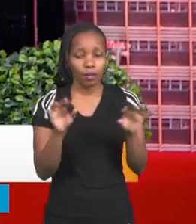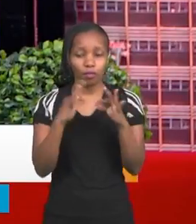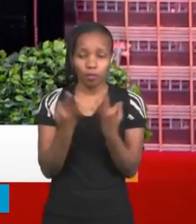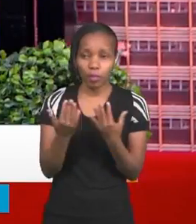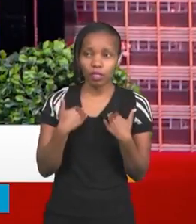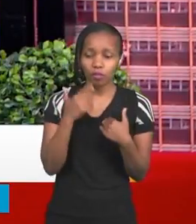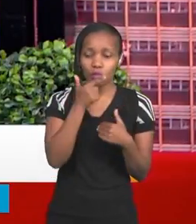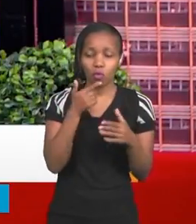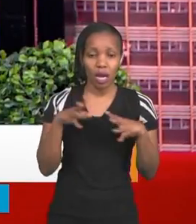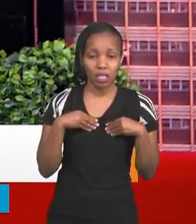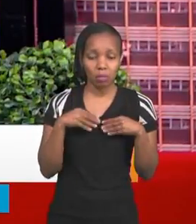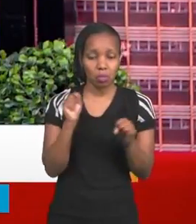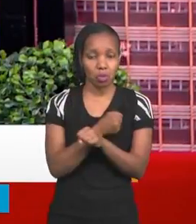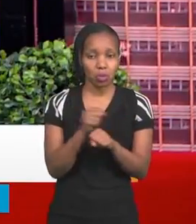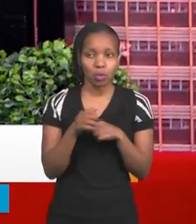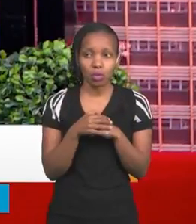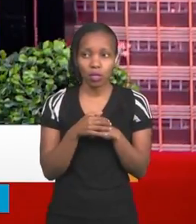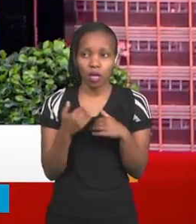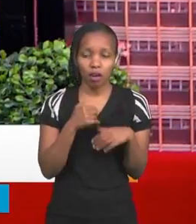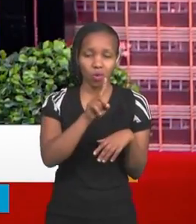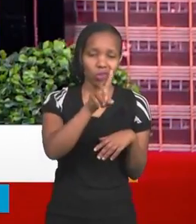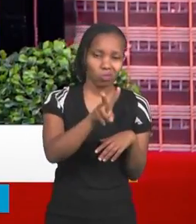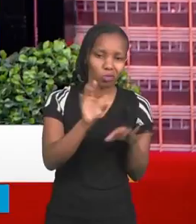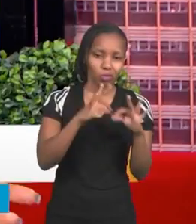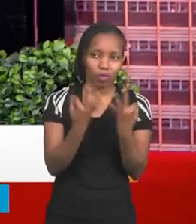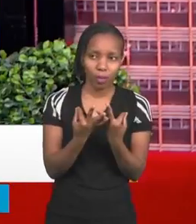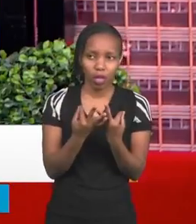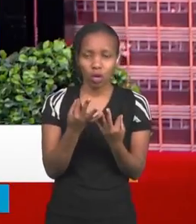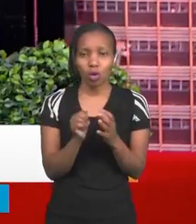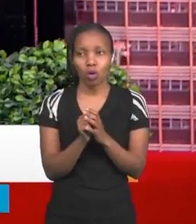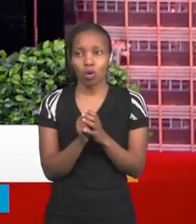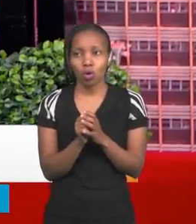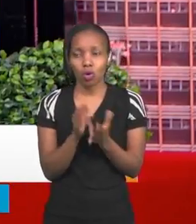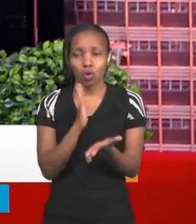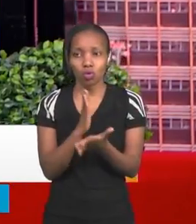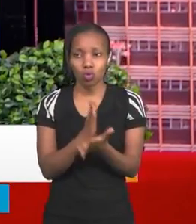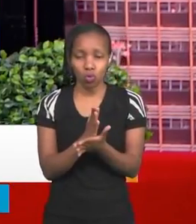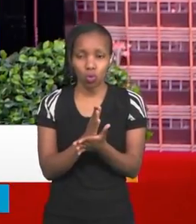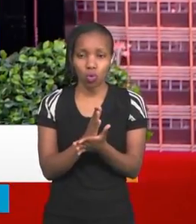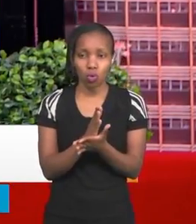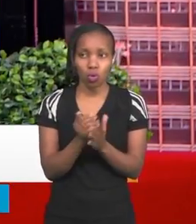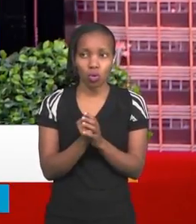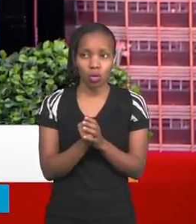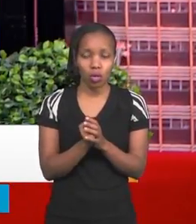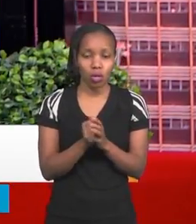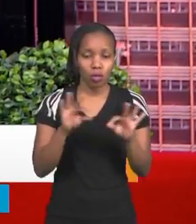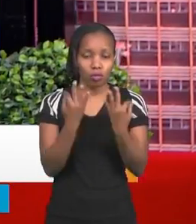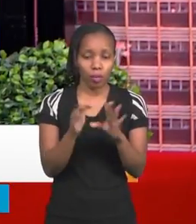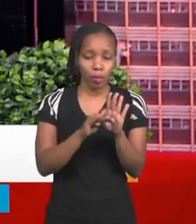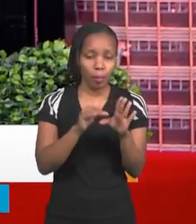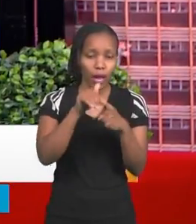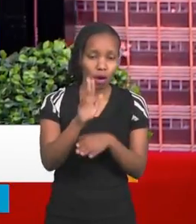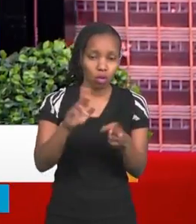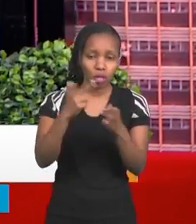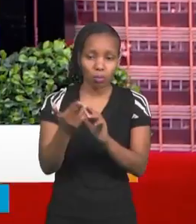who will still not accept. So we have one or two families who we still have, as much should have discharged you know, their family members, we still